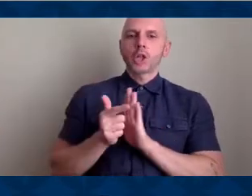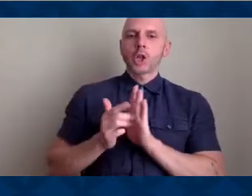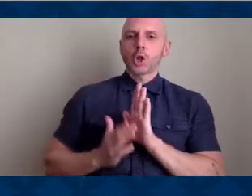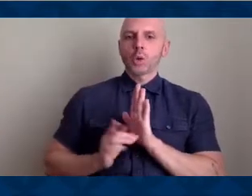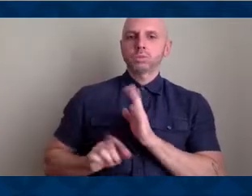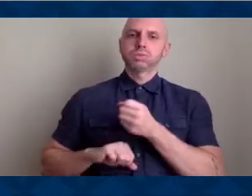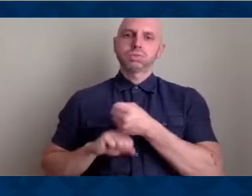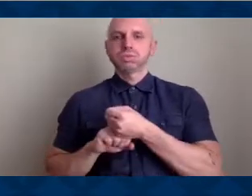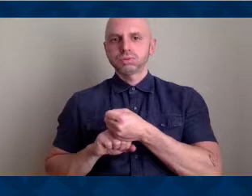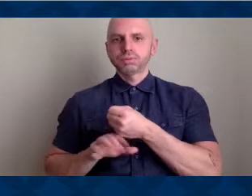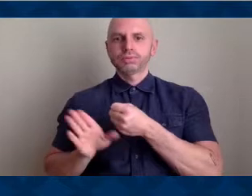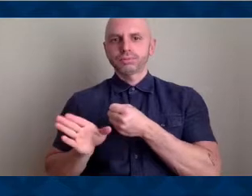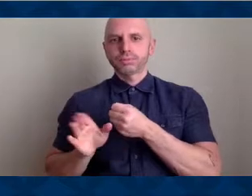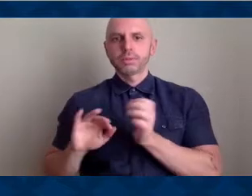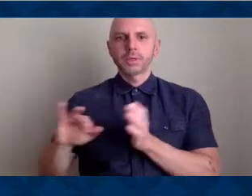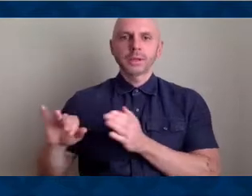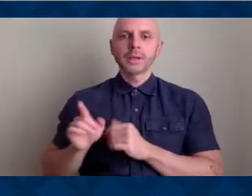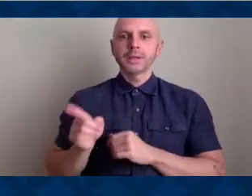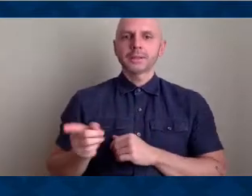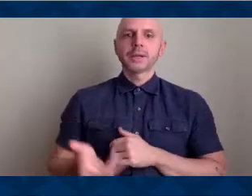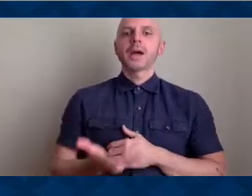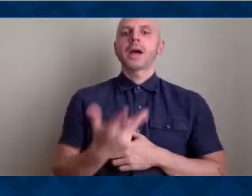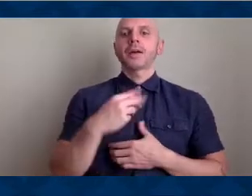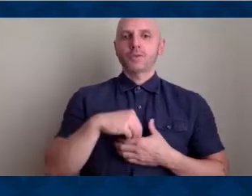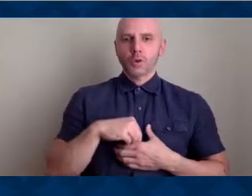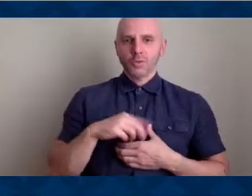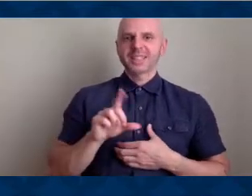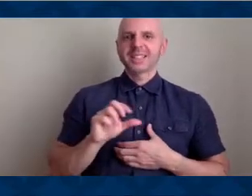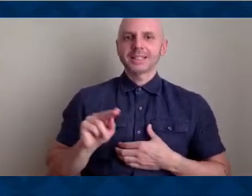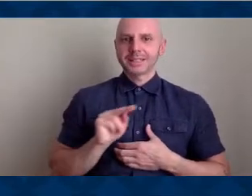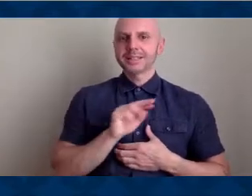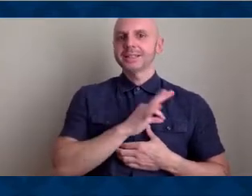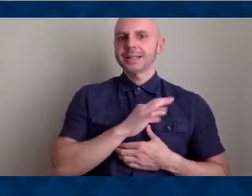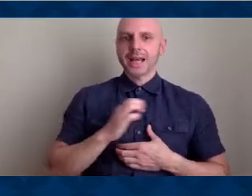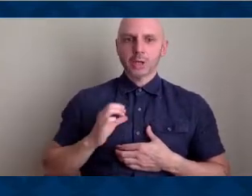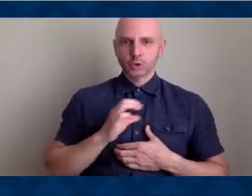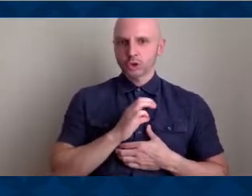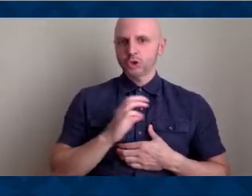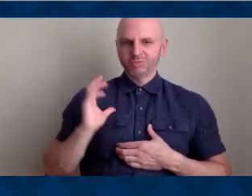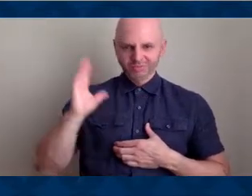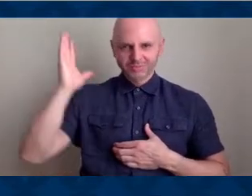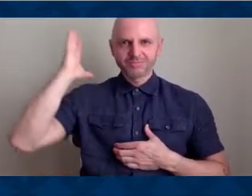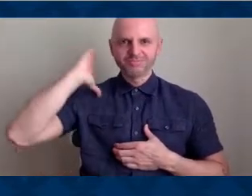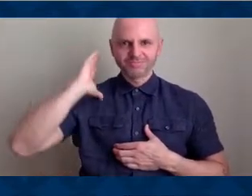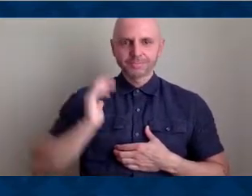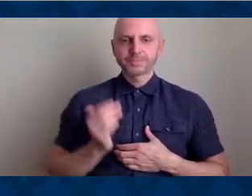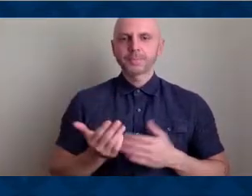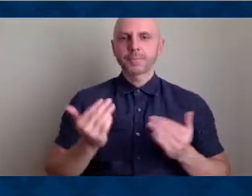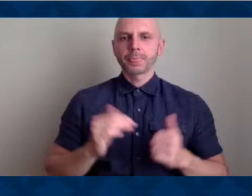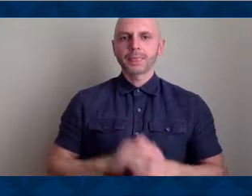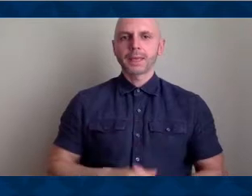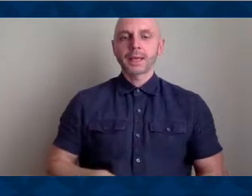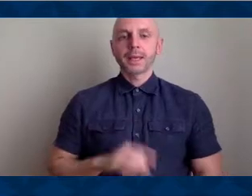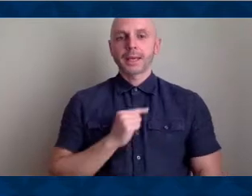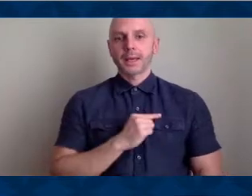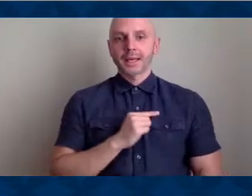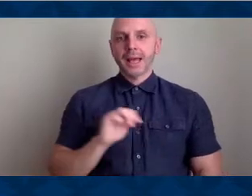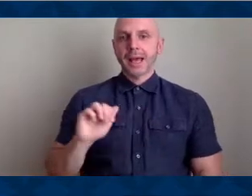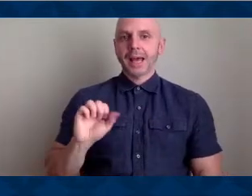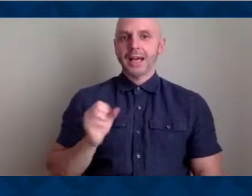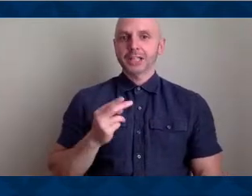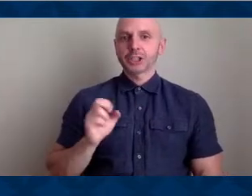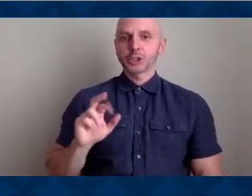and a member of the Dean's Council, or former member of the Dean's Council. We've got Asher Honigman, who's got the